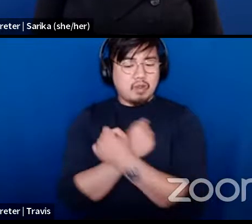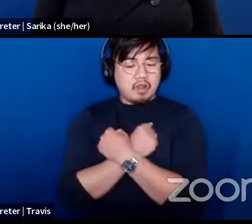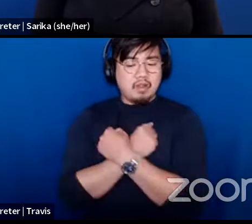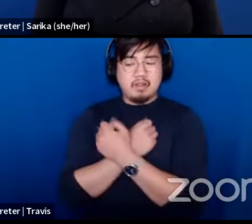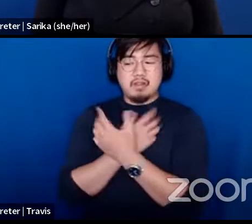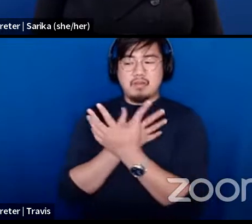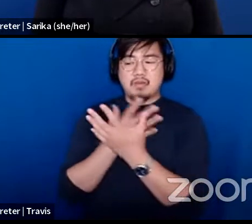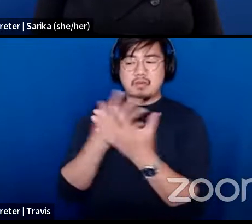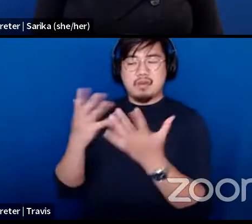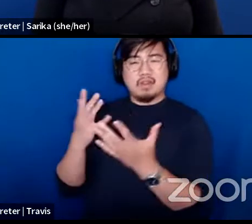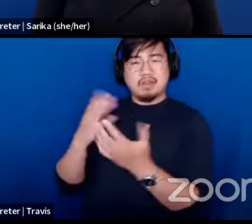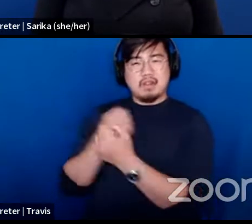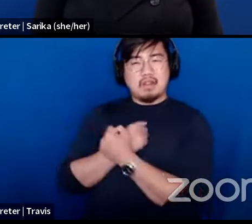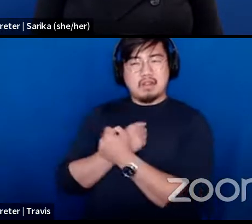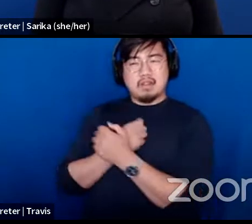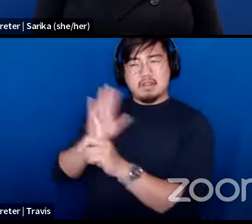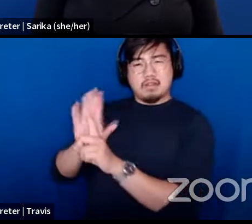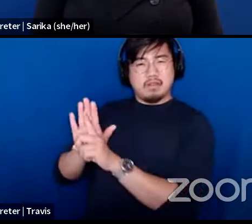liberation?